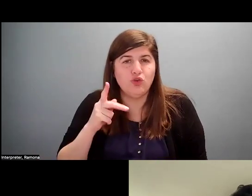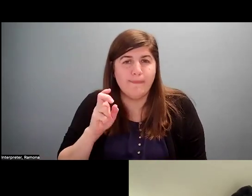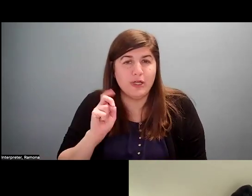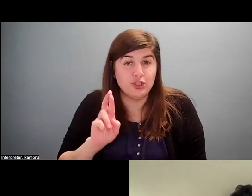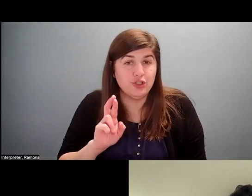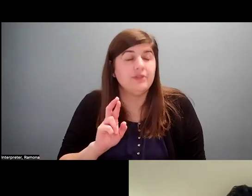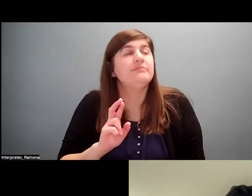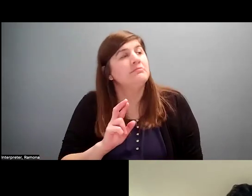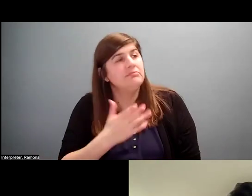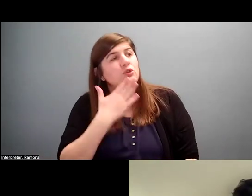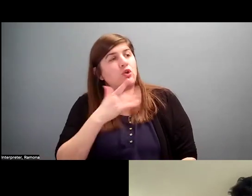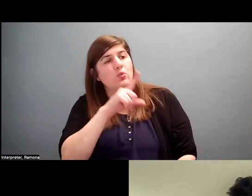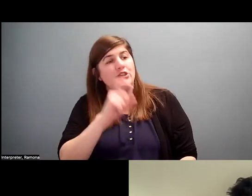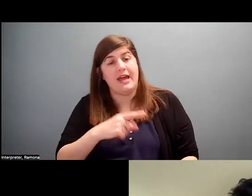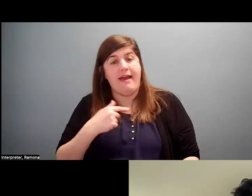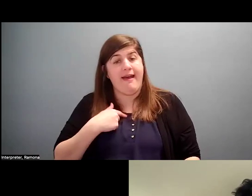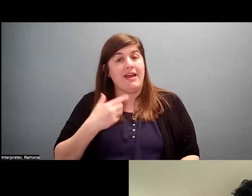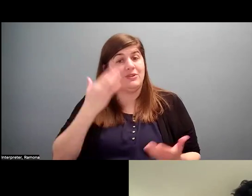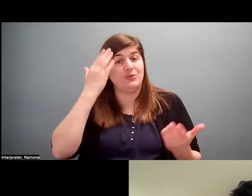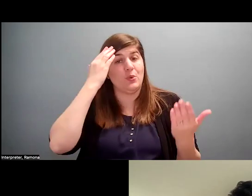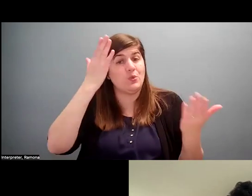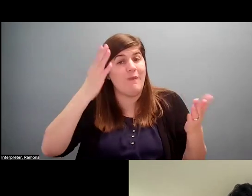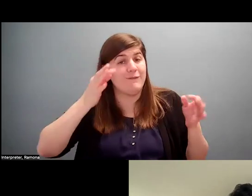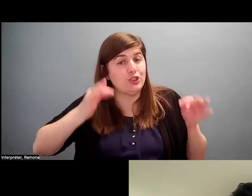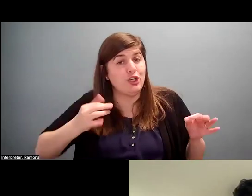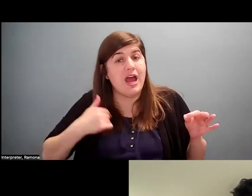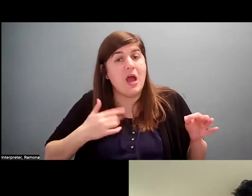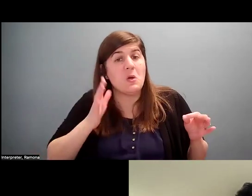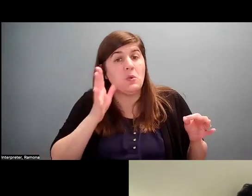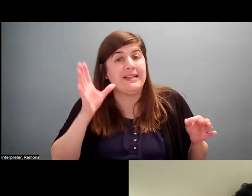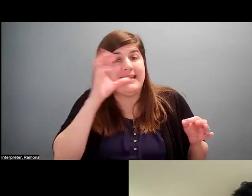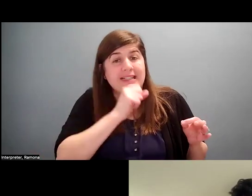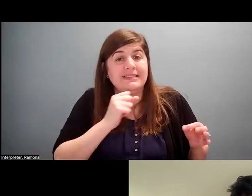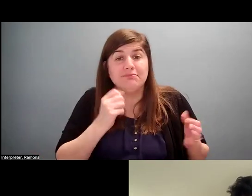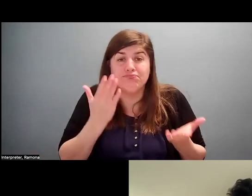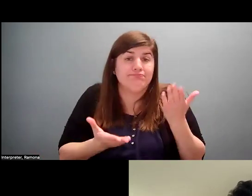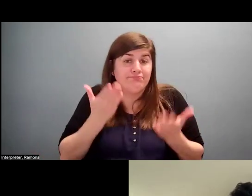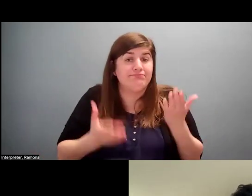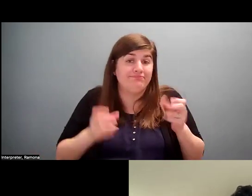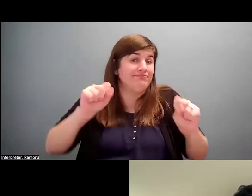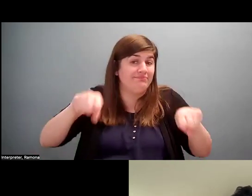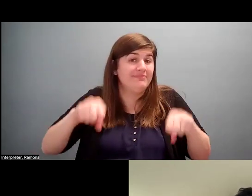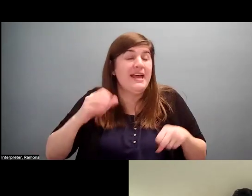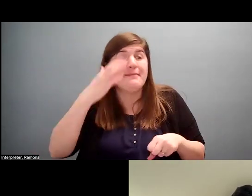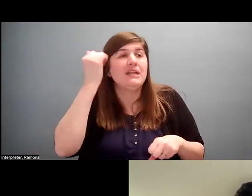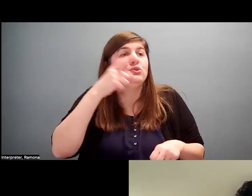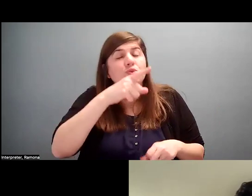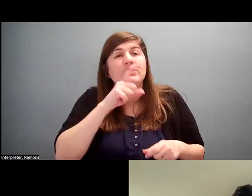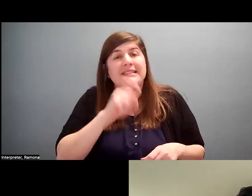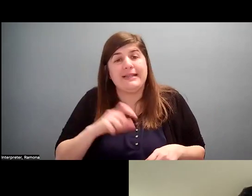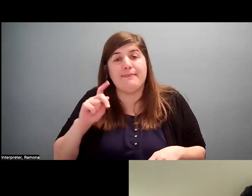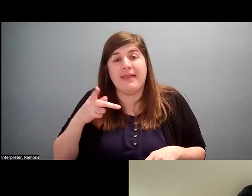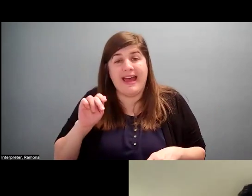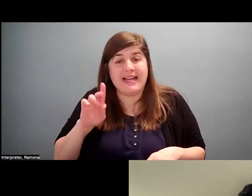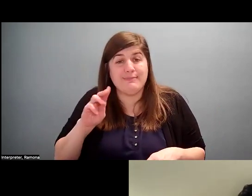Good question. I do not know for sure, but I would guess very likely because you need for a plasma to be there, you need